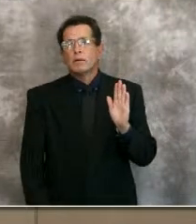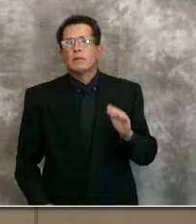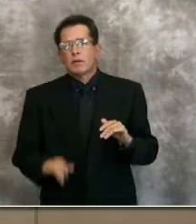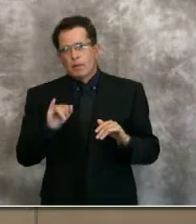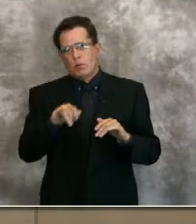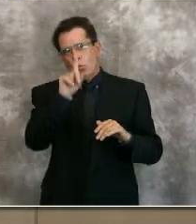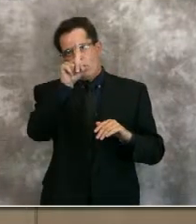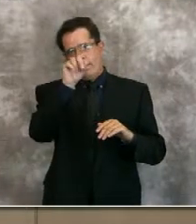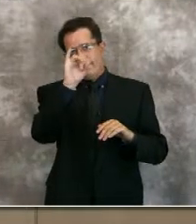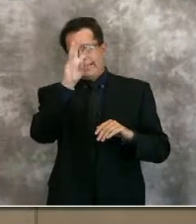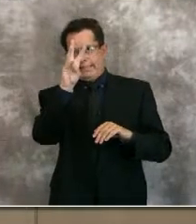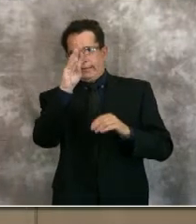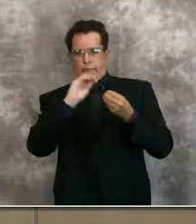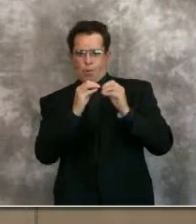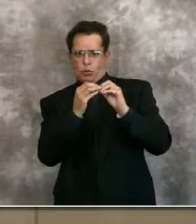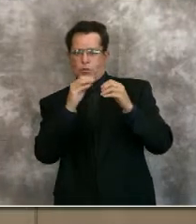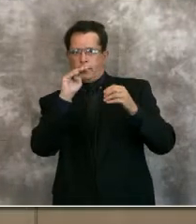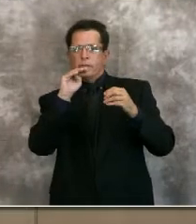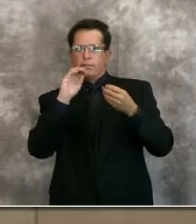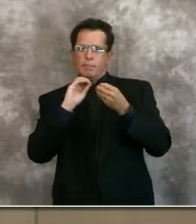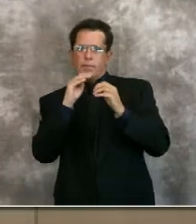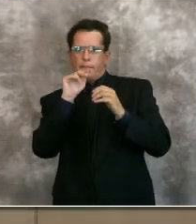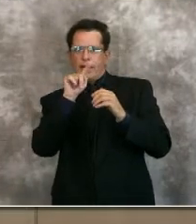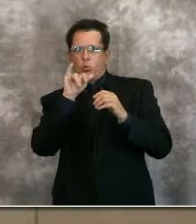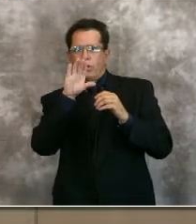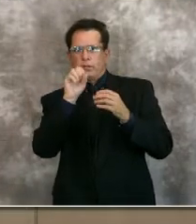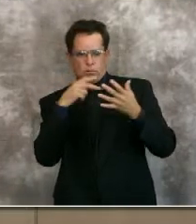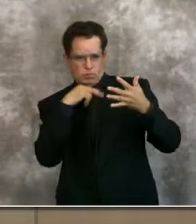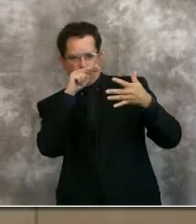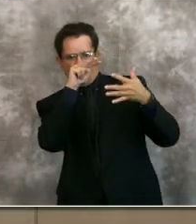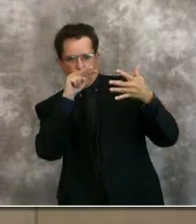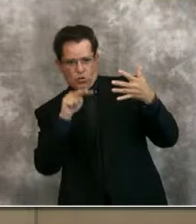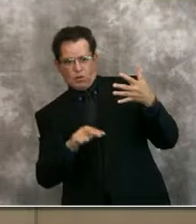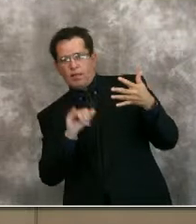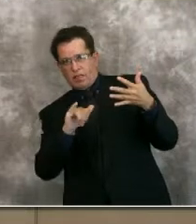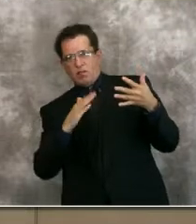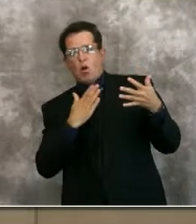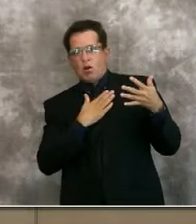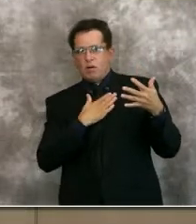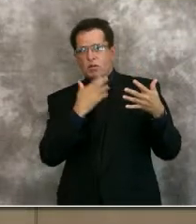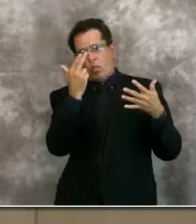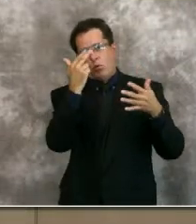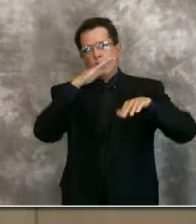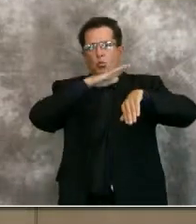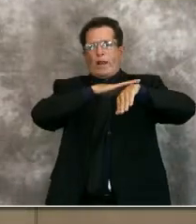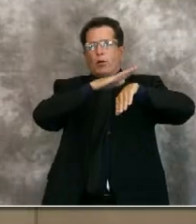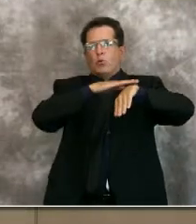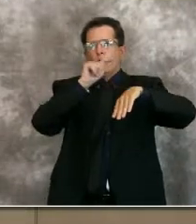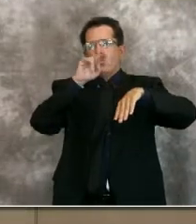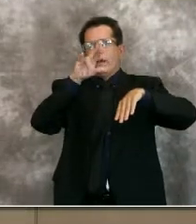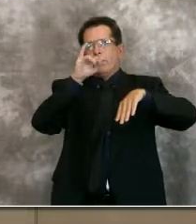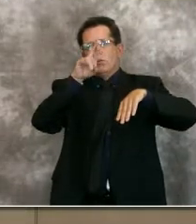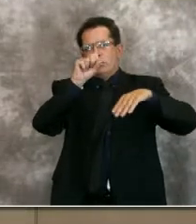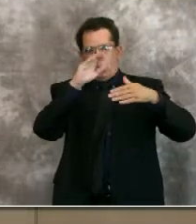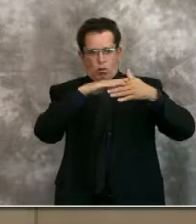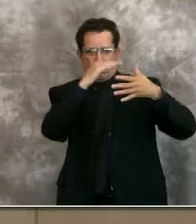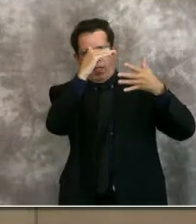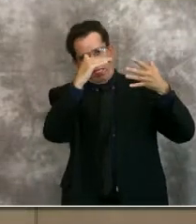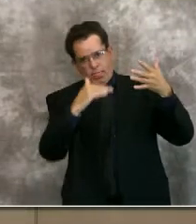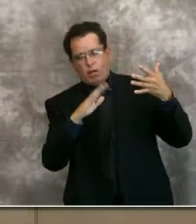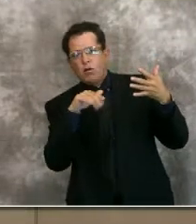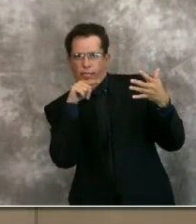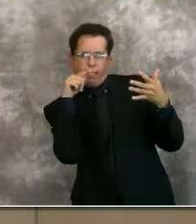the 6 metrics, and that's why we included that metric on our 13 triggers document as